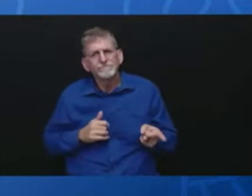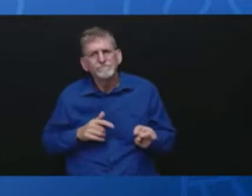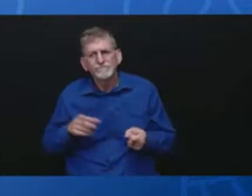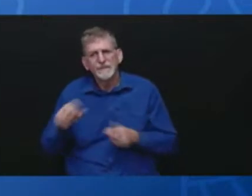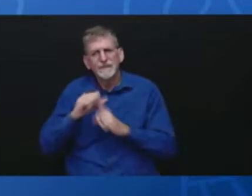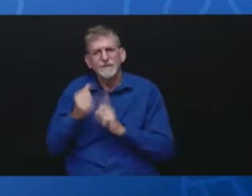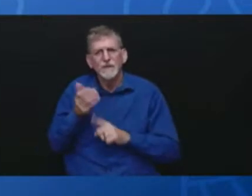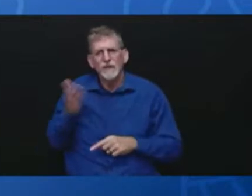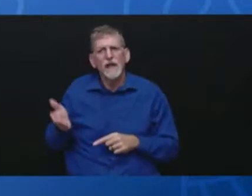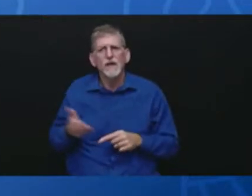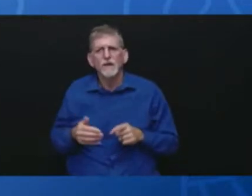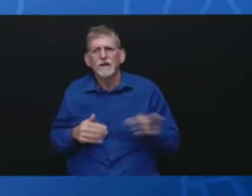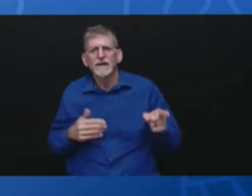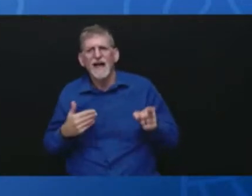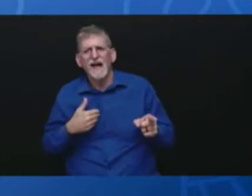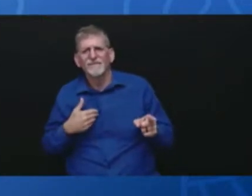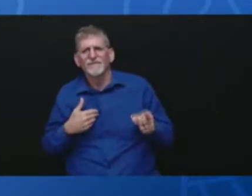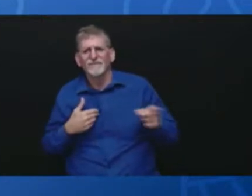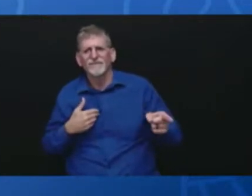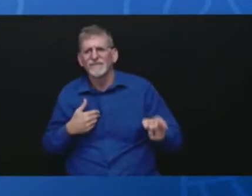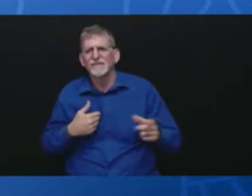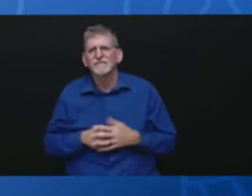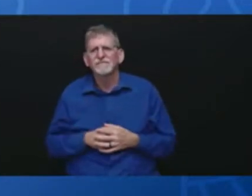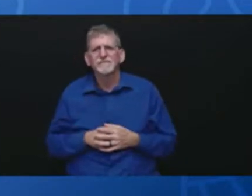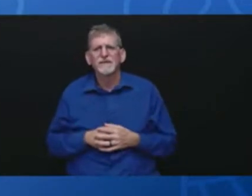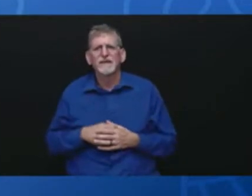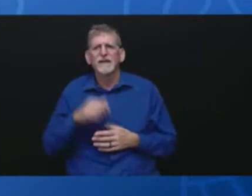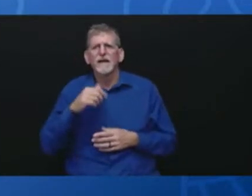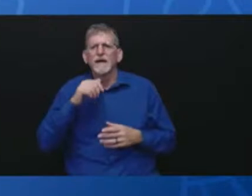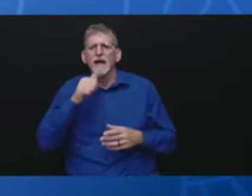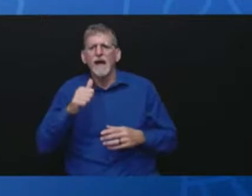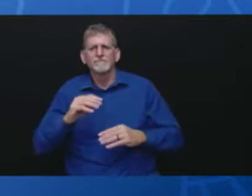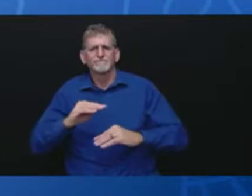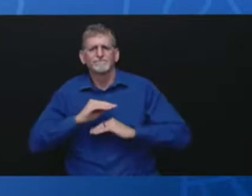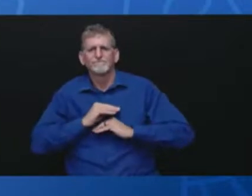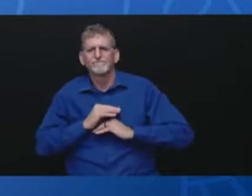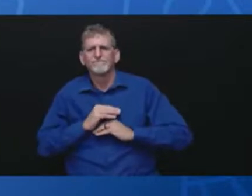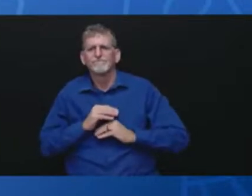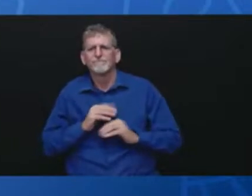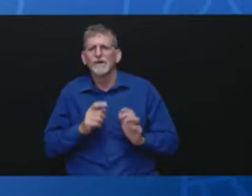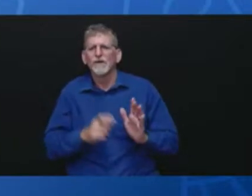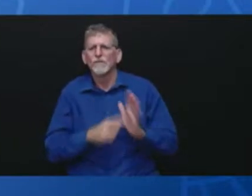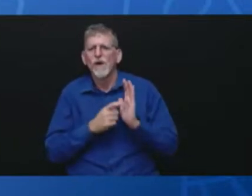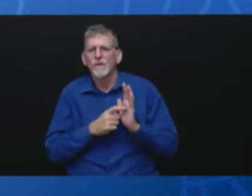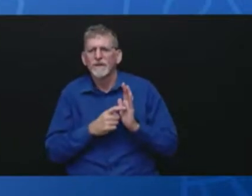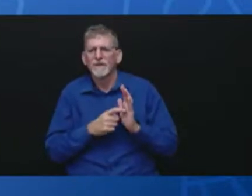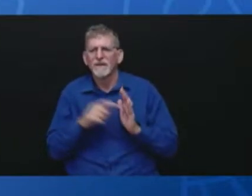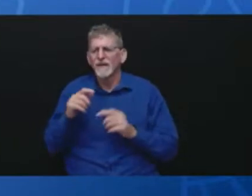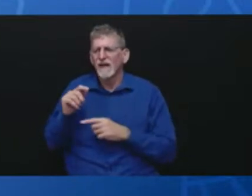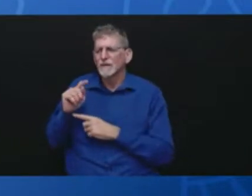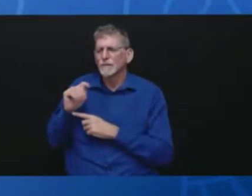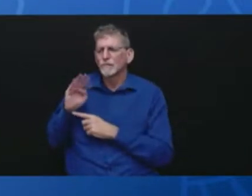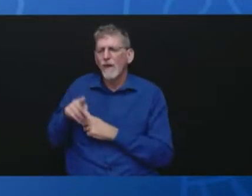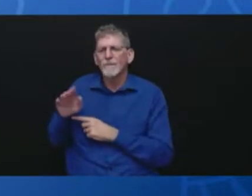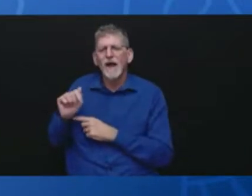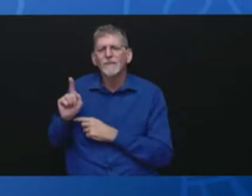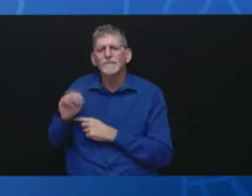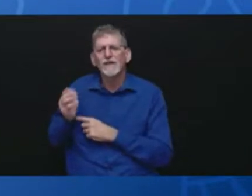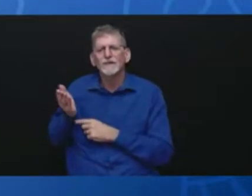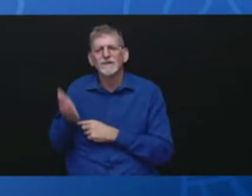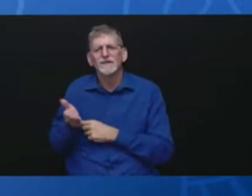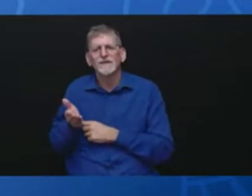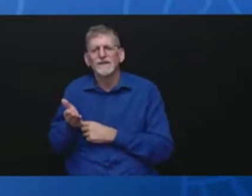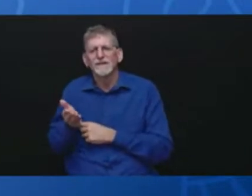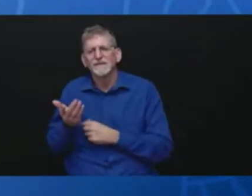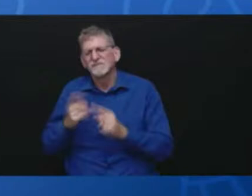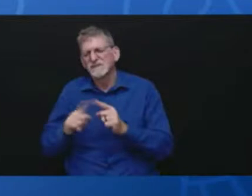the Arab plan has not met the requirements of the Trump administration in a couple of instances, and when it comes to